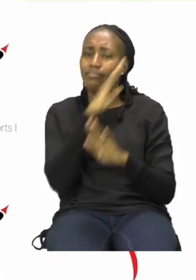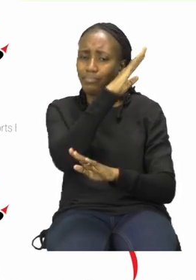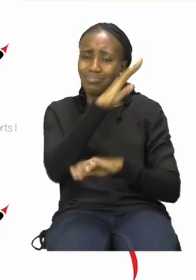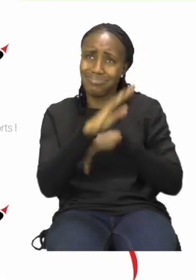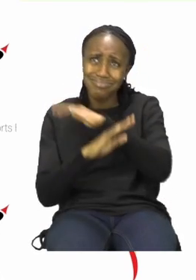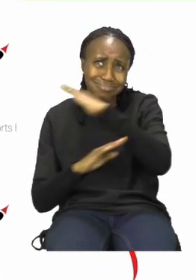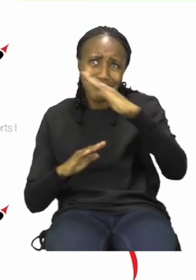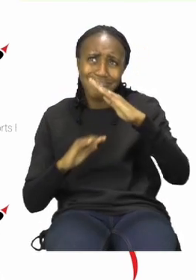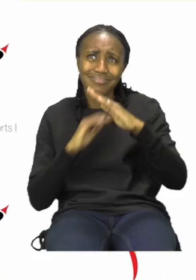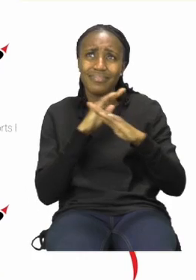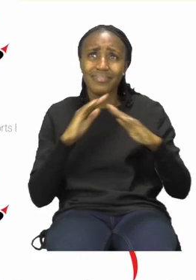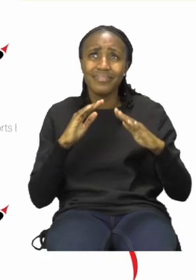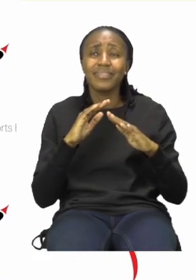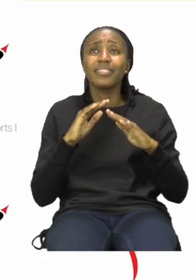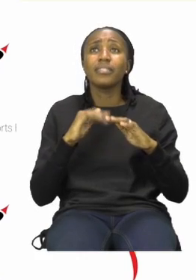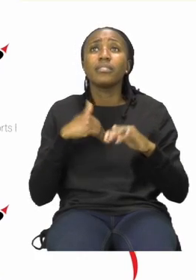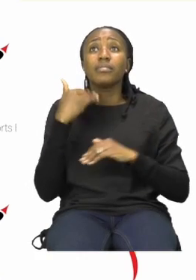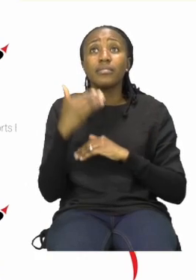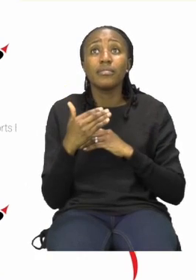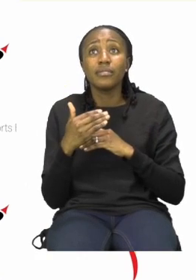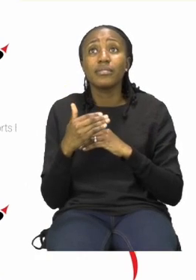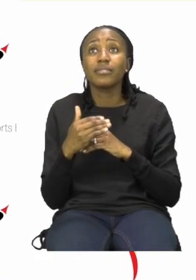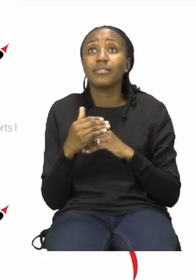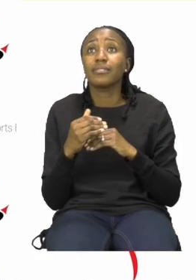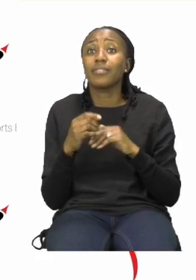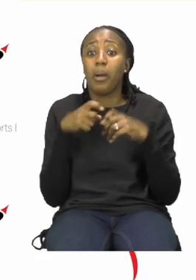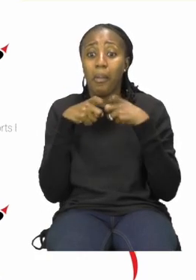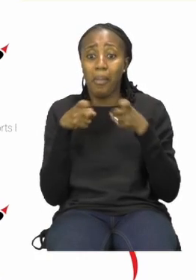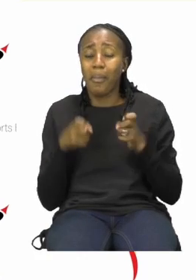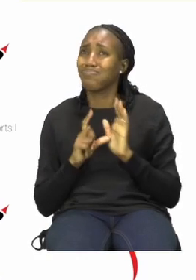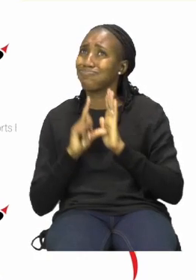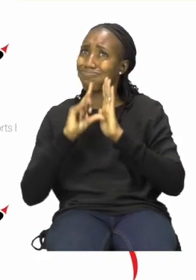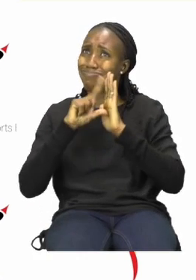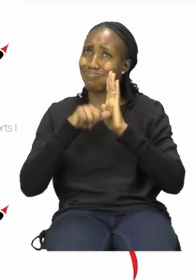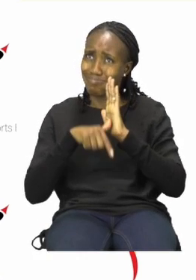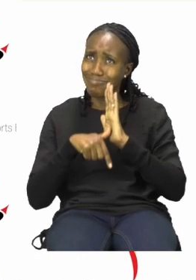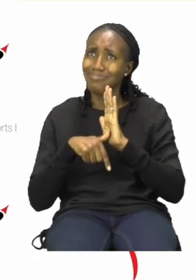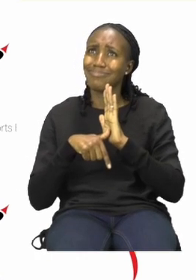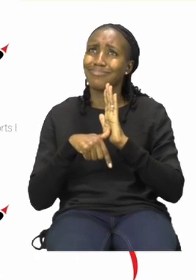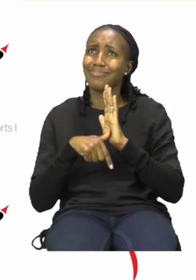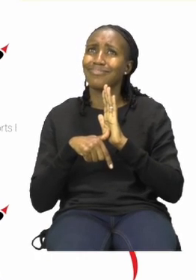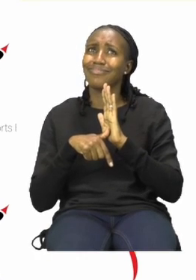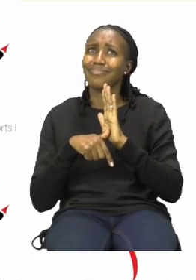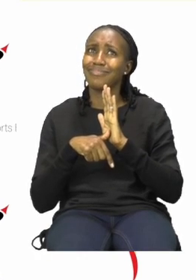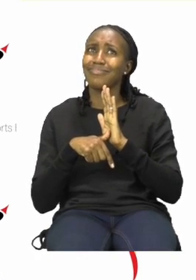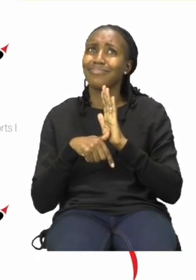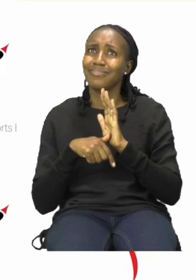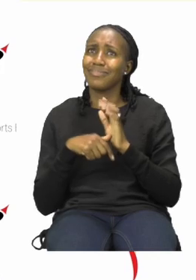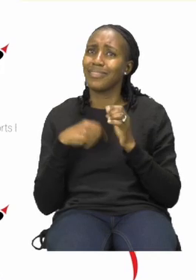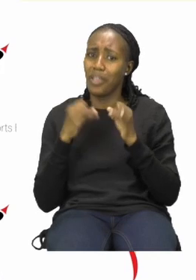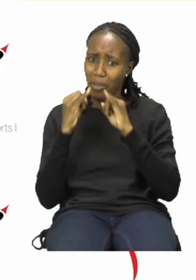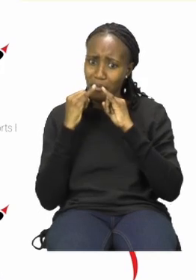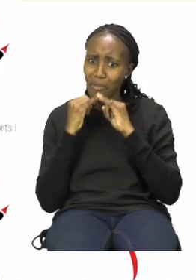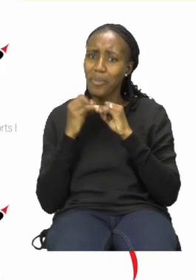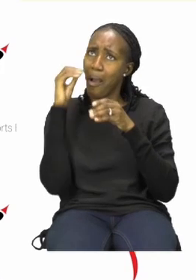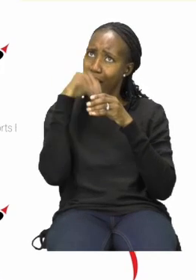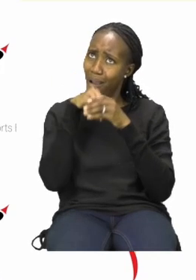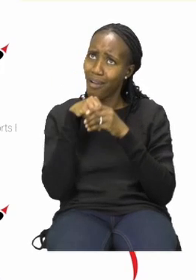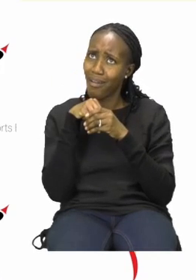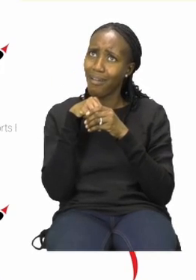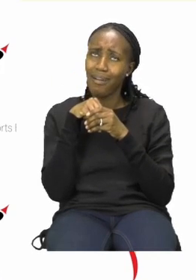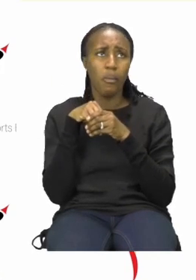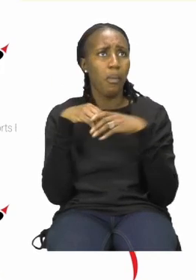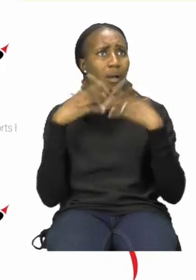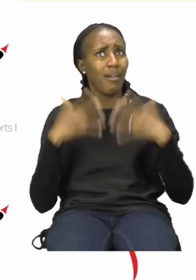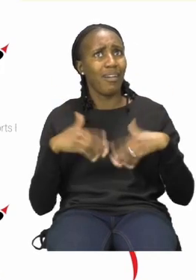After having had the meeting for about an hour, he announced that he's a fifth dan Kendo player. All right. And then Kendo